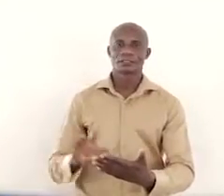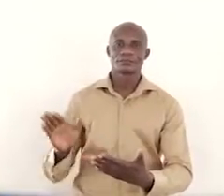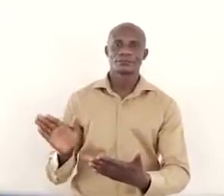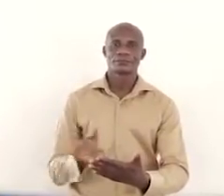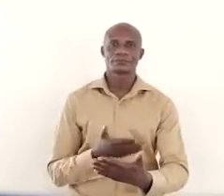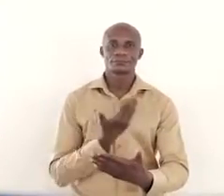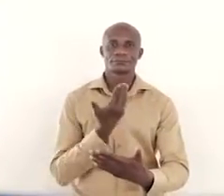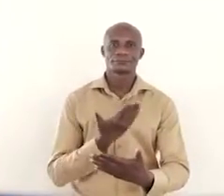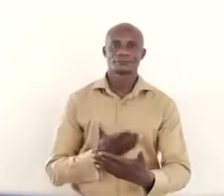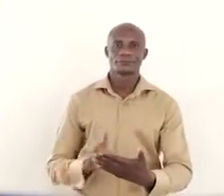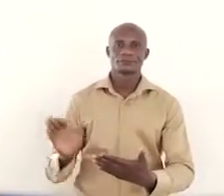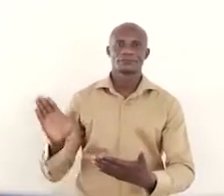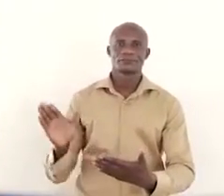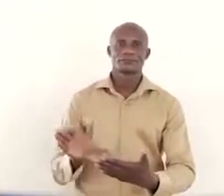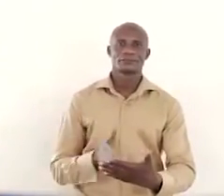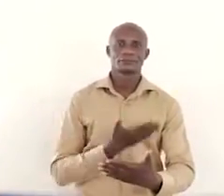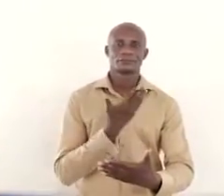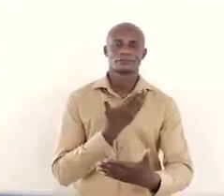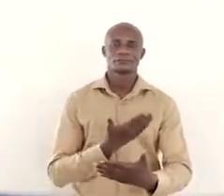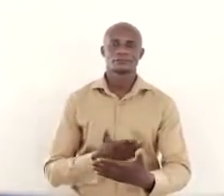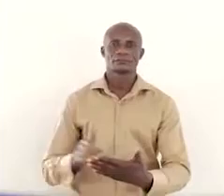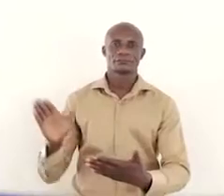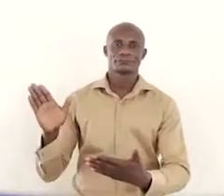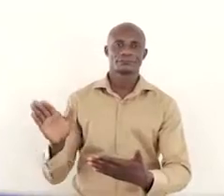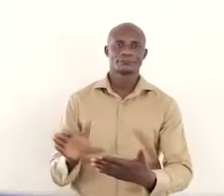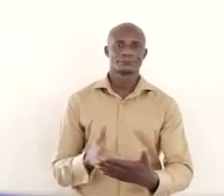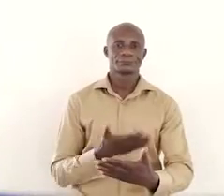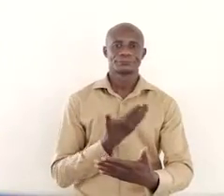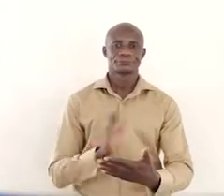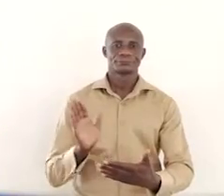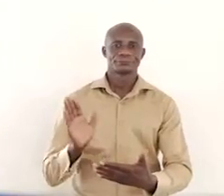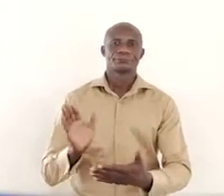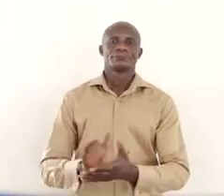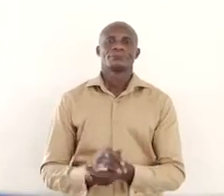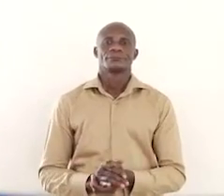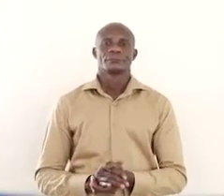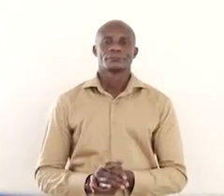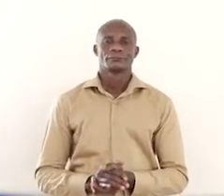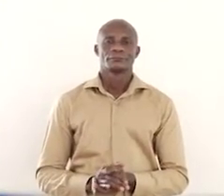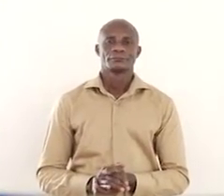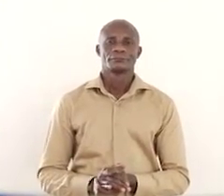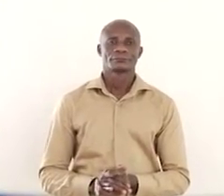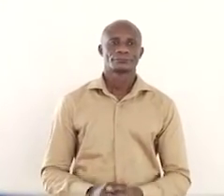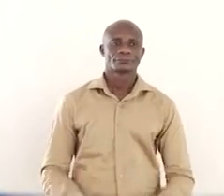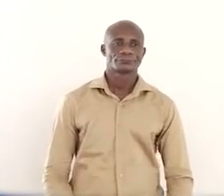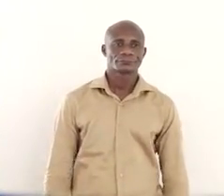Jesus Christ is risen, my Lord and my God.